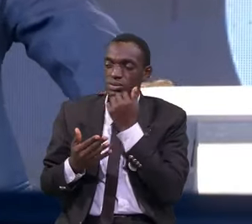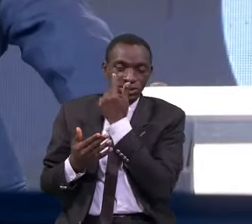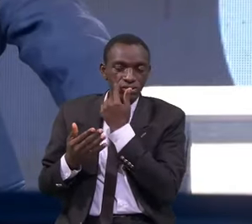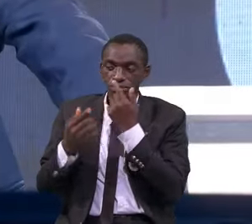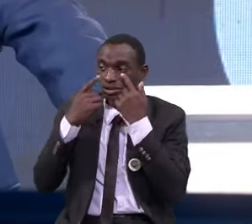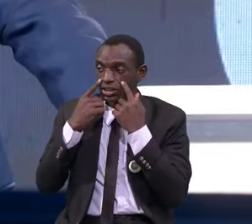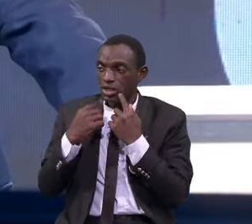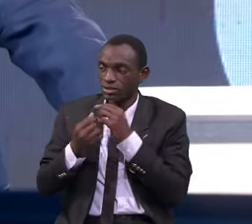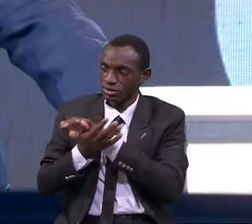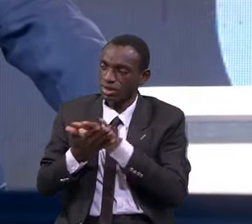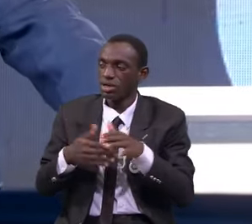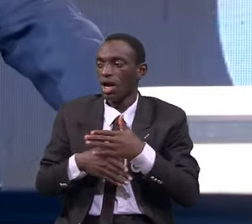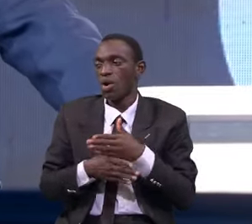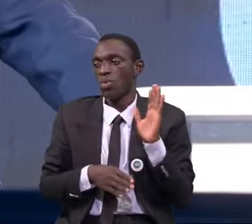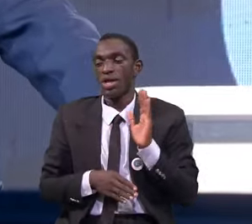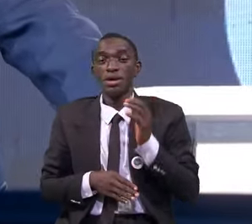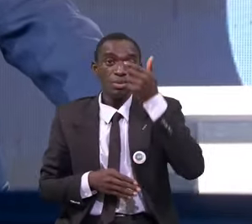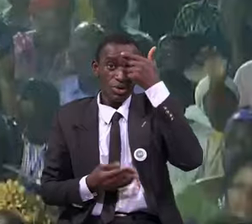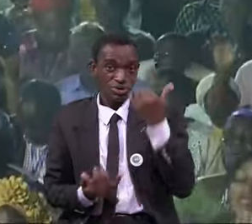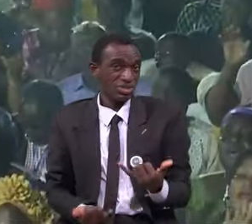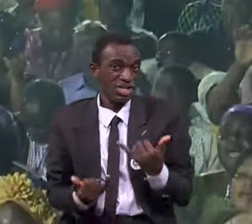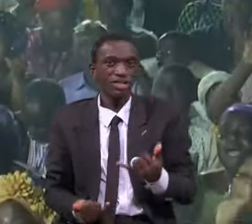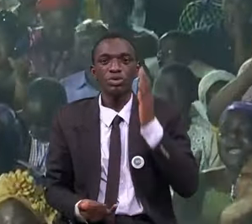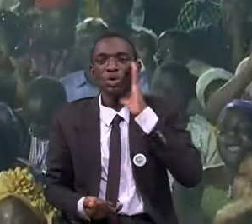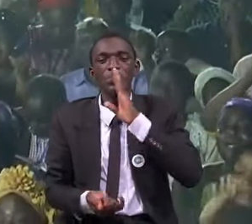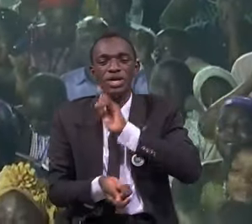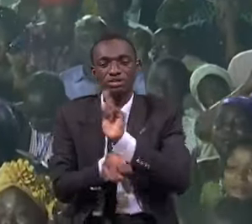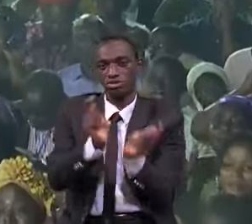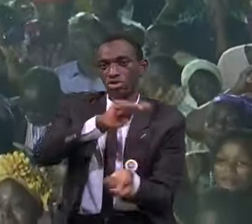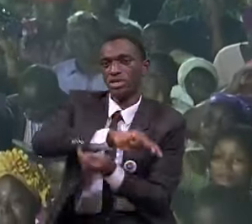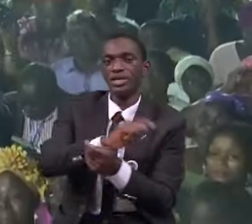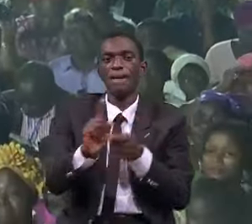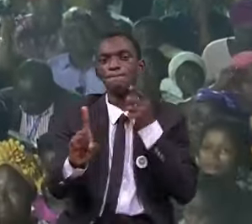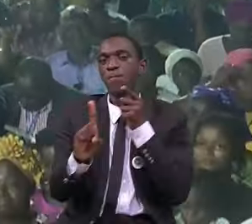Tonight will be a turning point in your life.